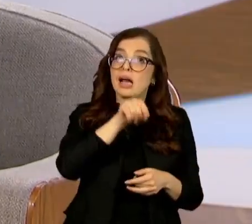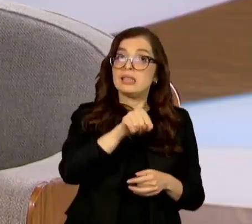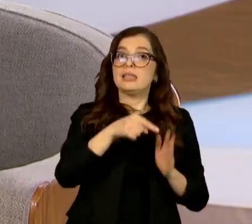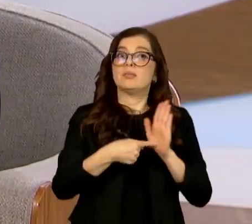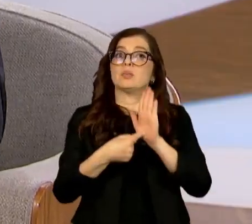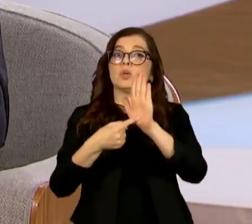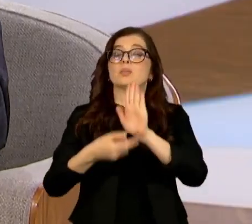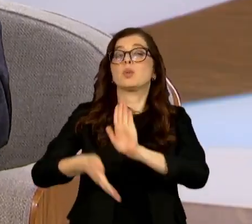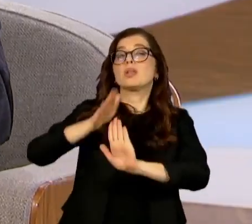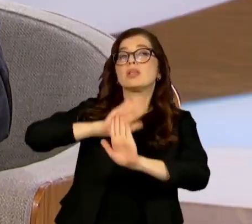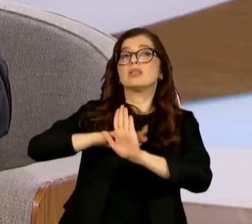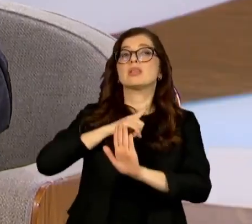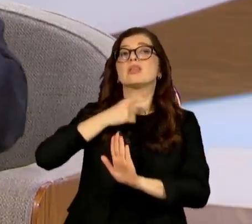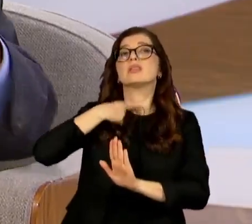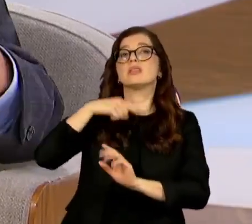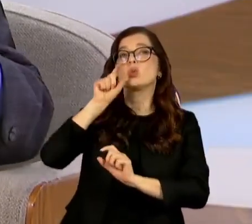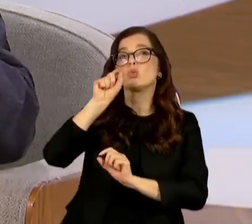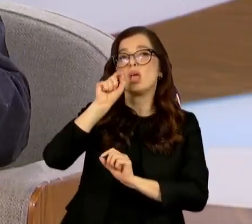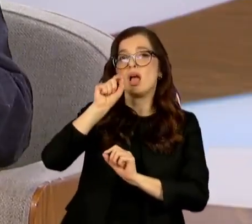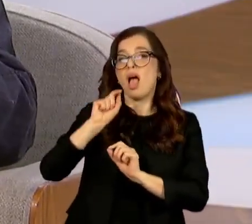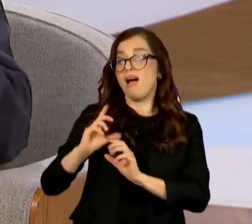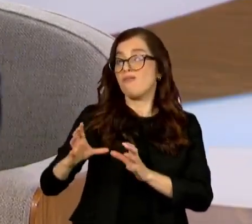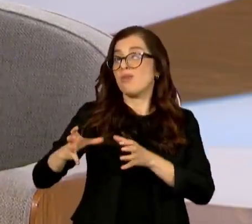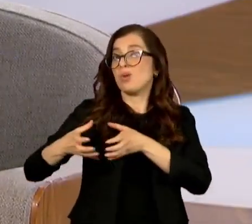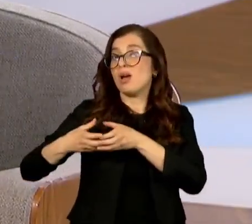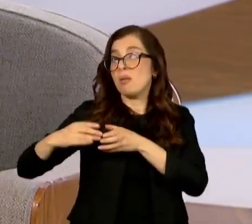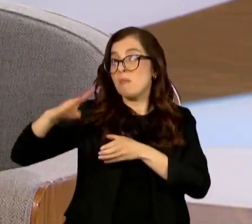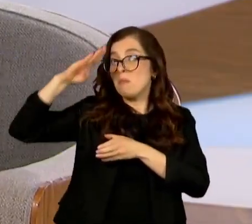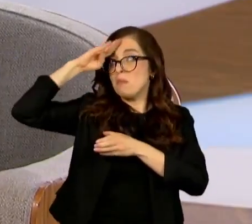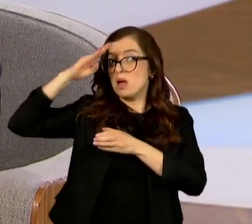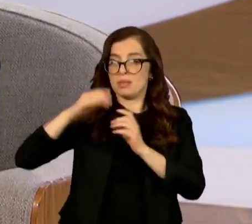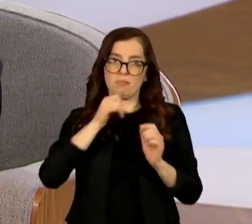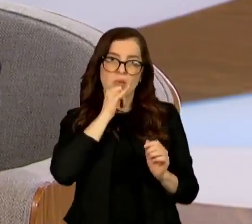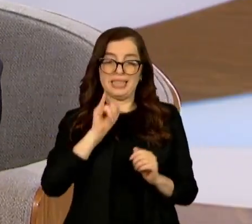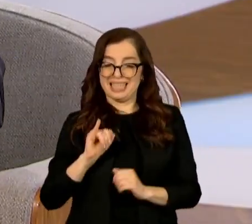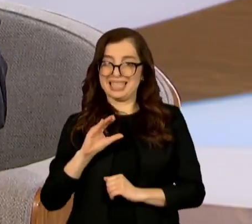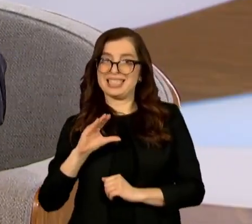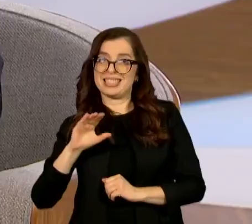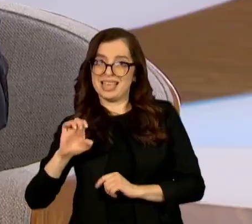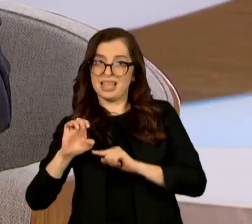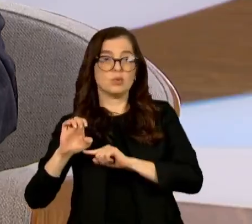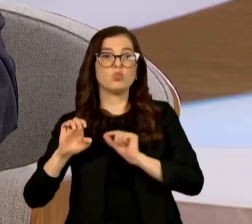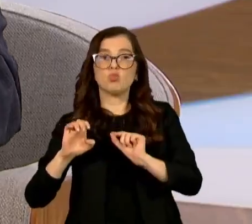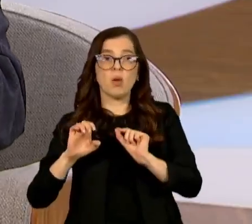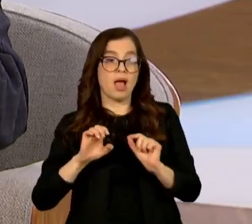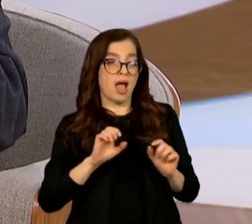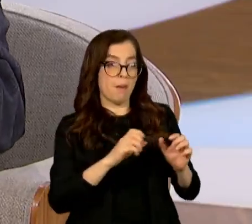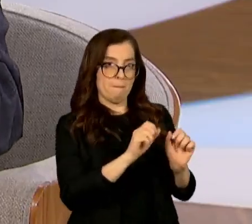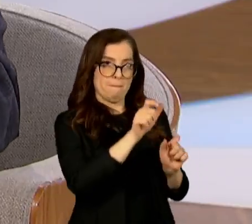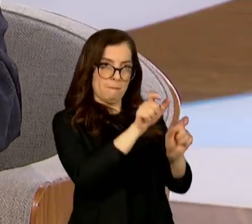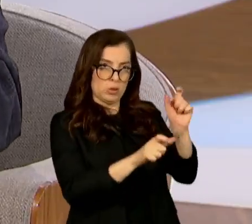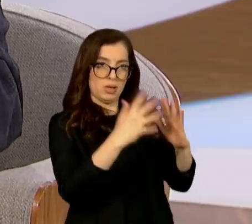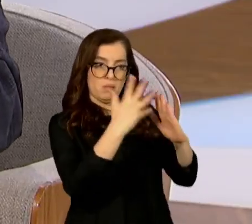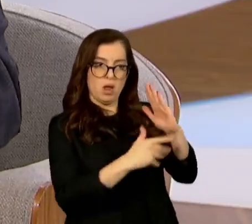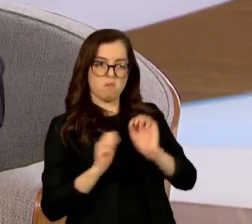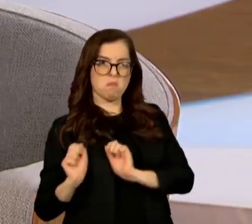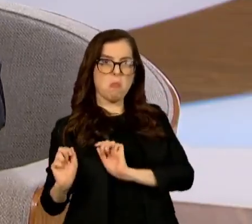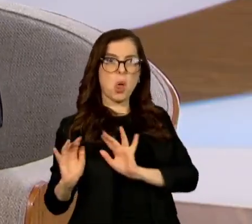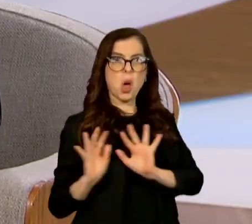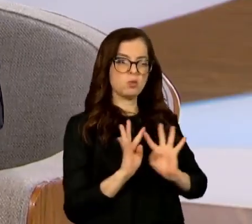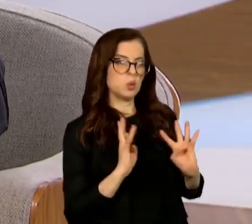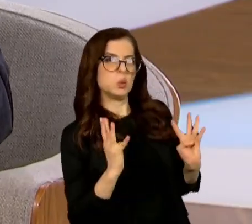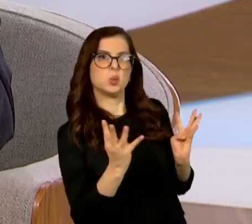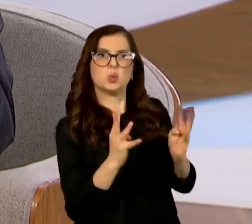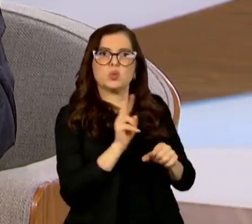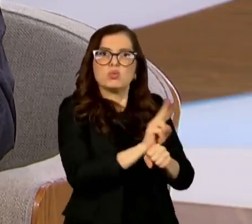intend to do, a kind of paramilitary force in ICE, turning the immigration police into a